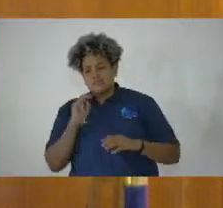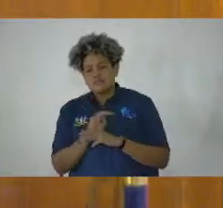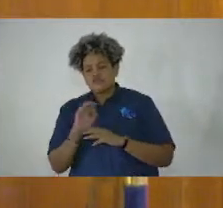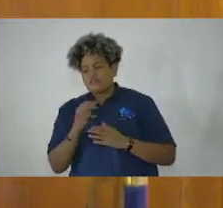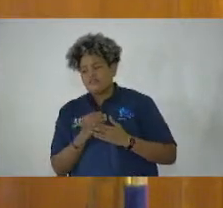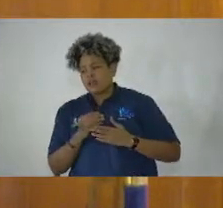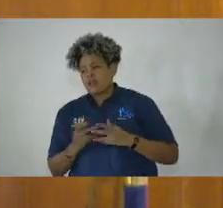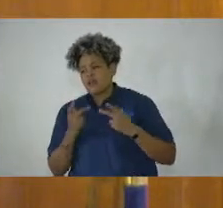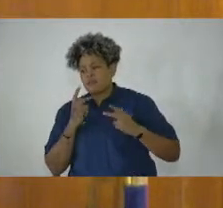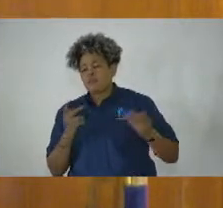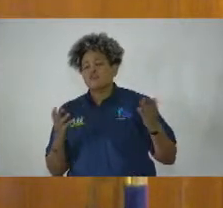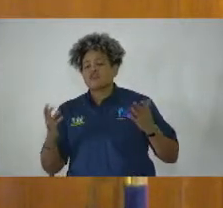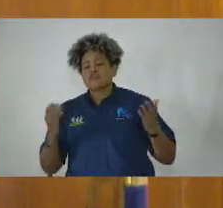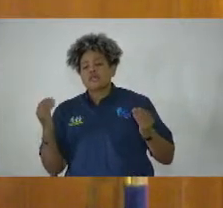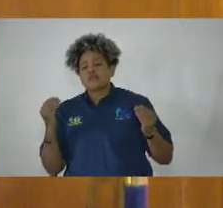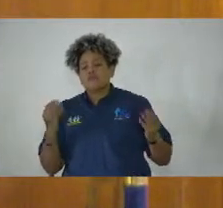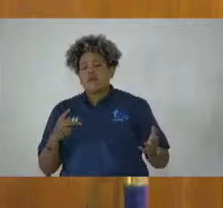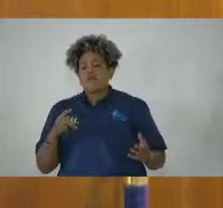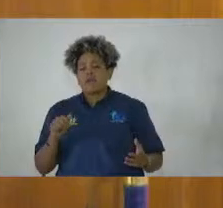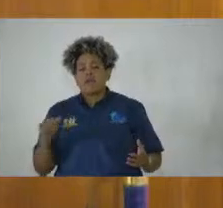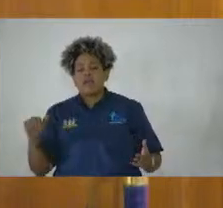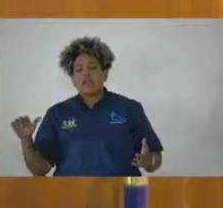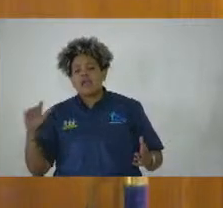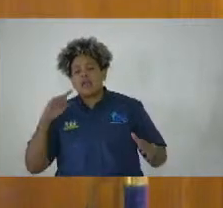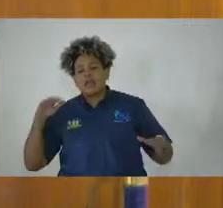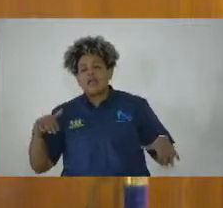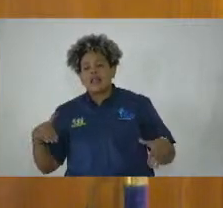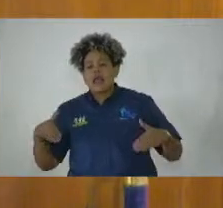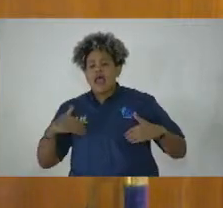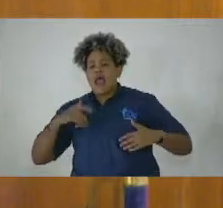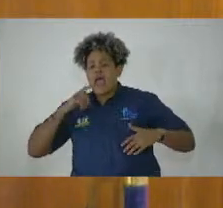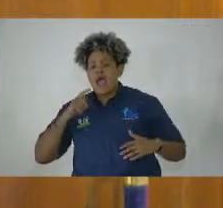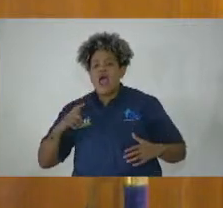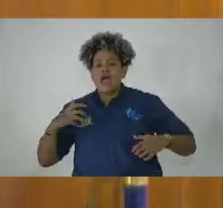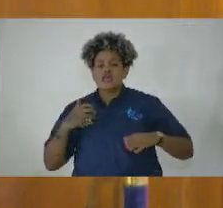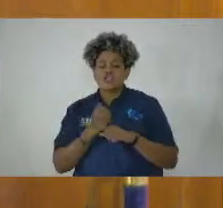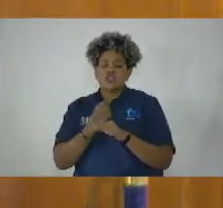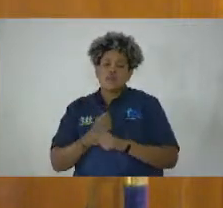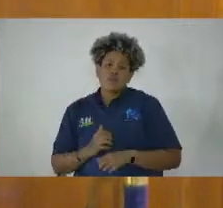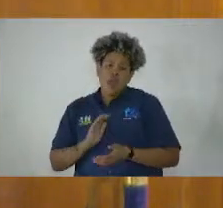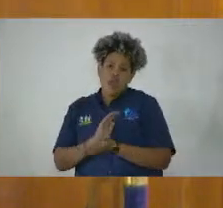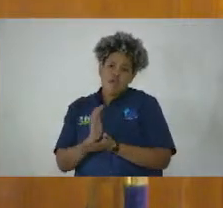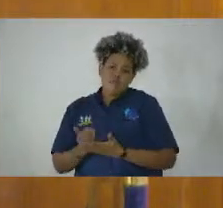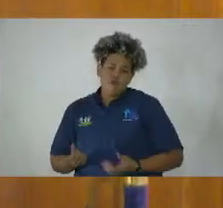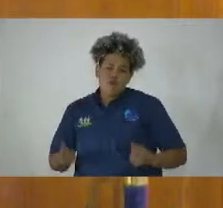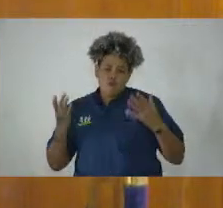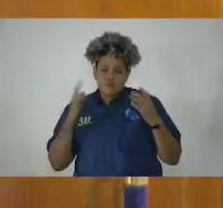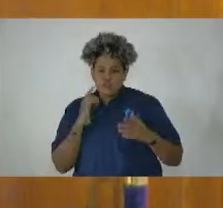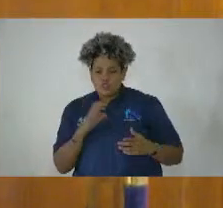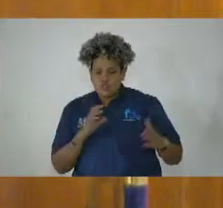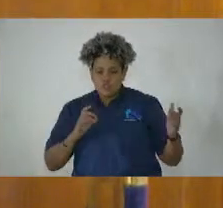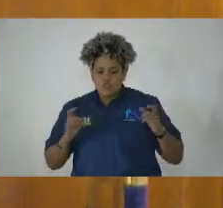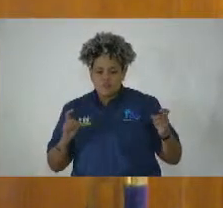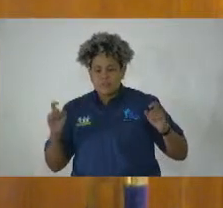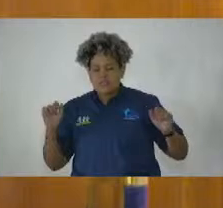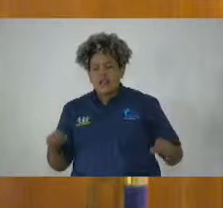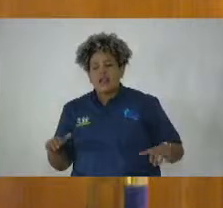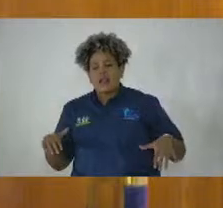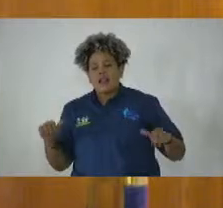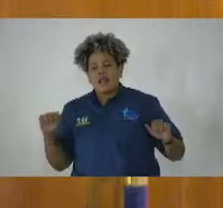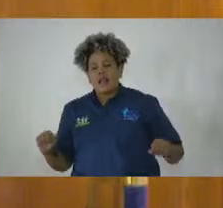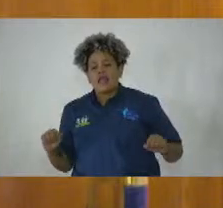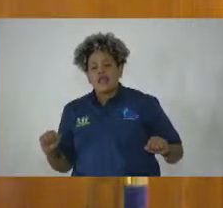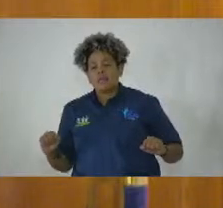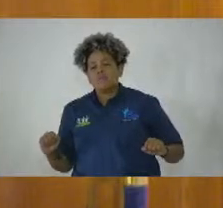Service informed the PAC that they did not have a summary figure, so the committee was not